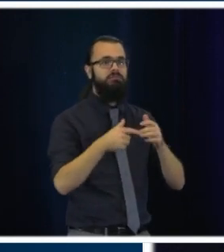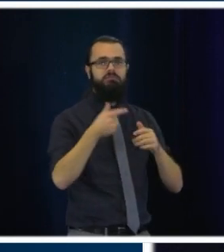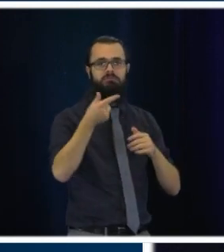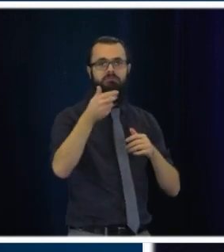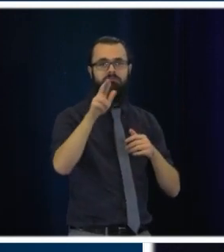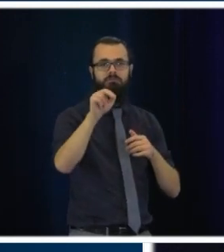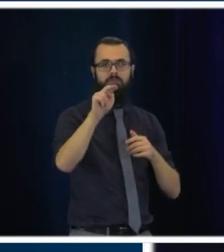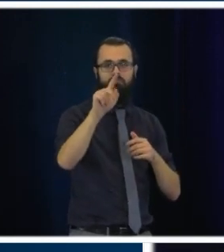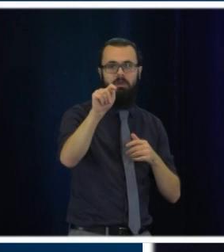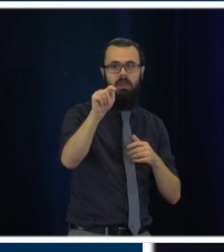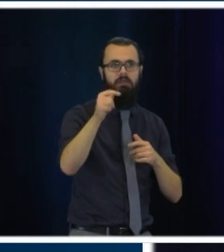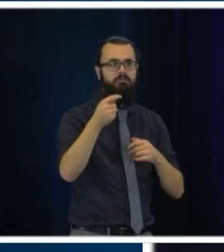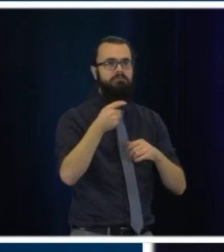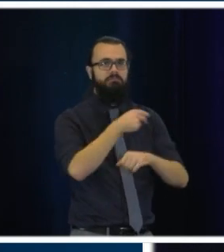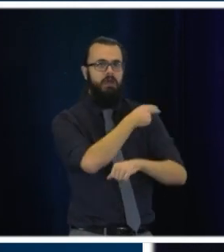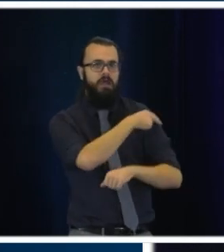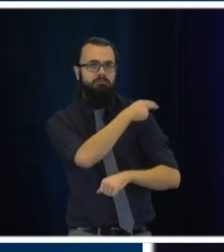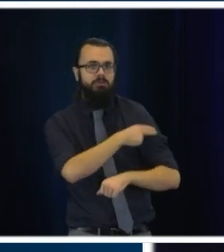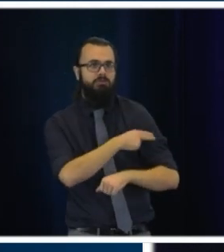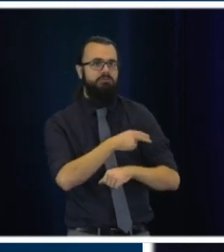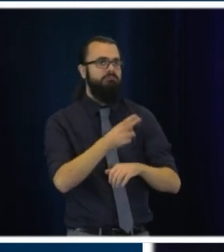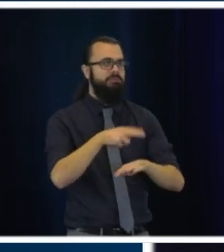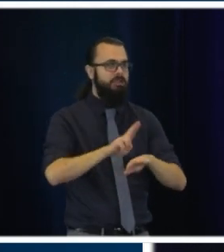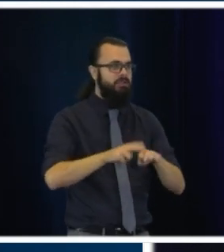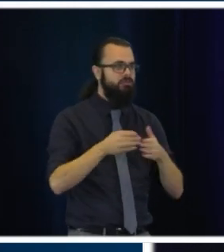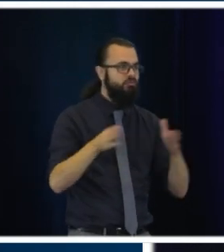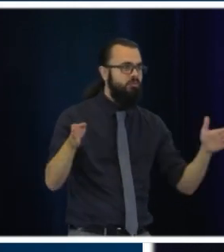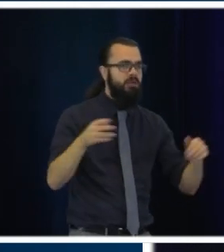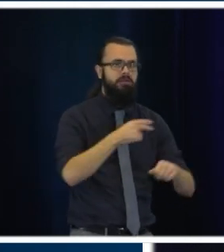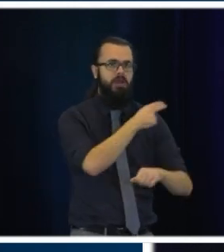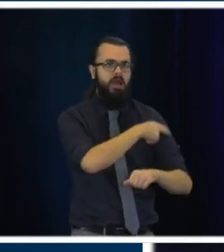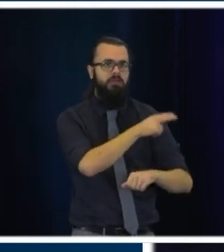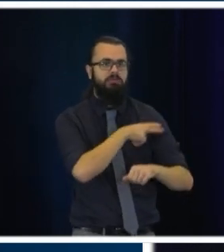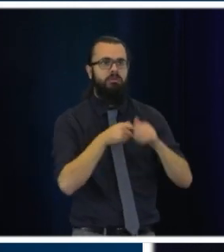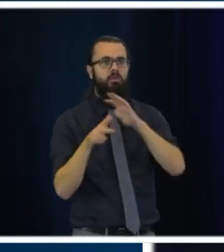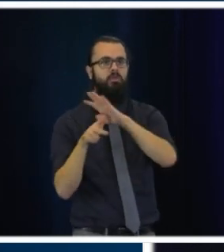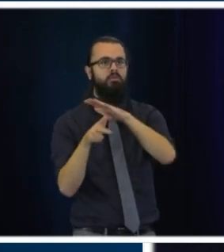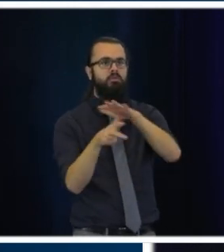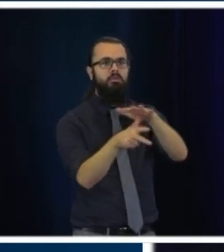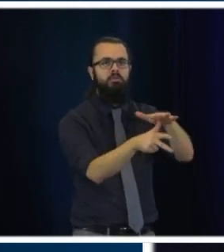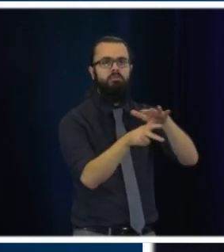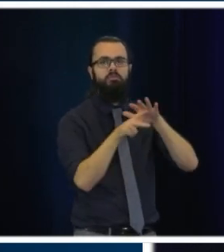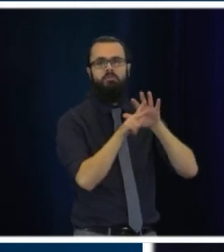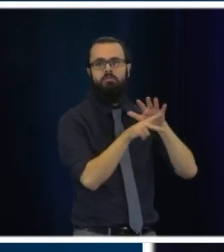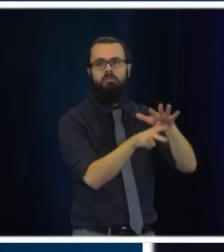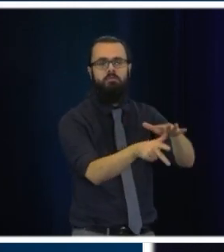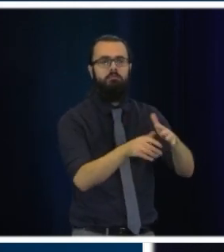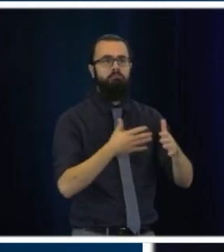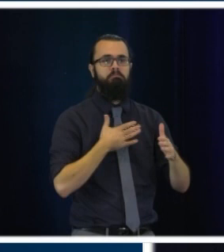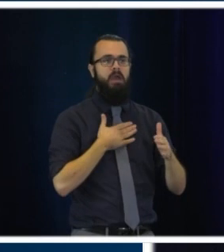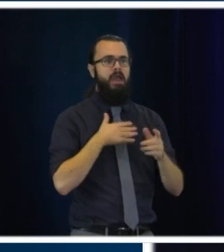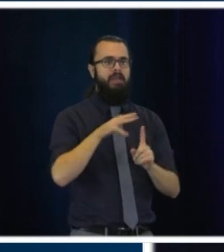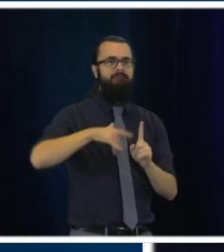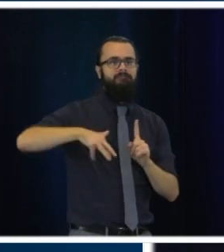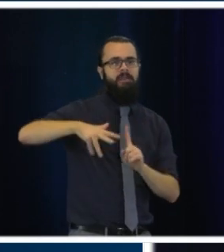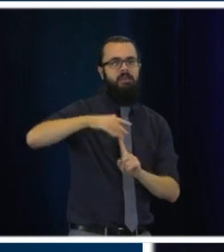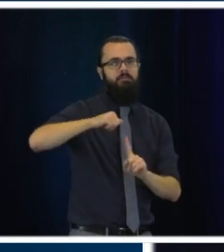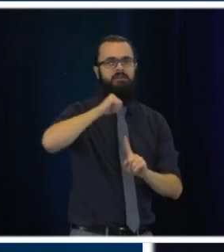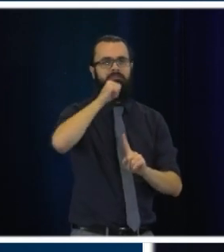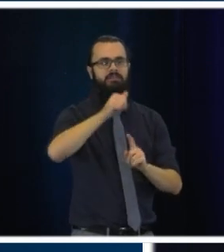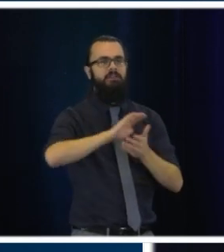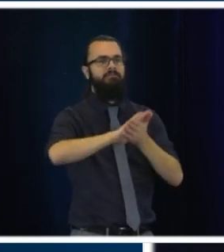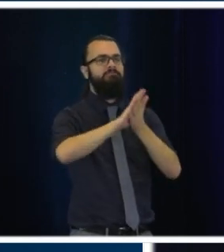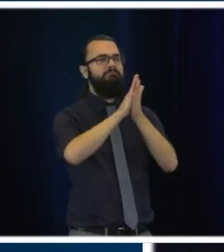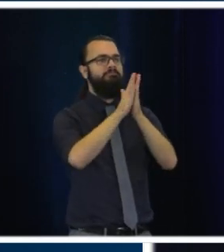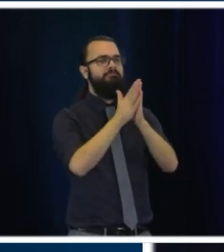Children's Hospital. I don't have this serene environment. Now, in my case, you can say, well, I chose